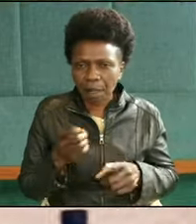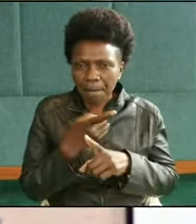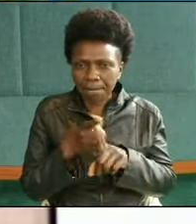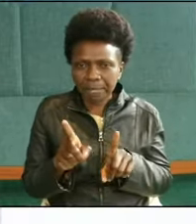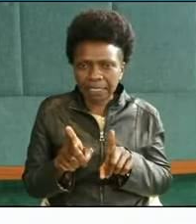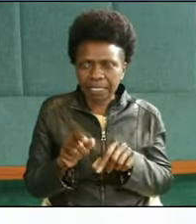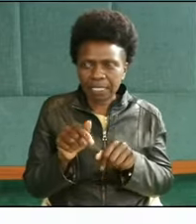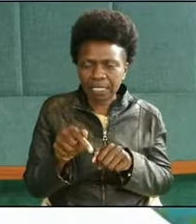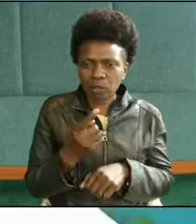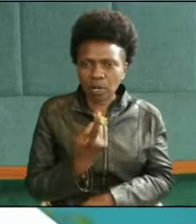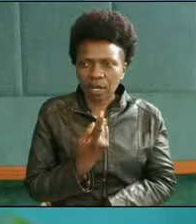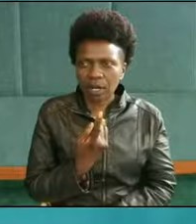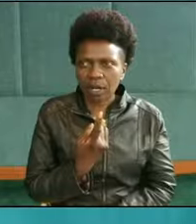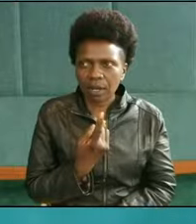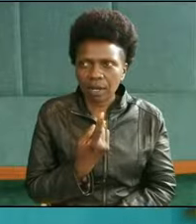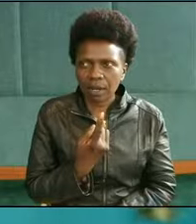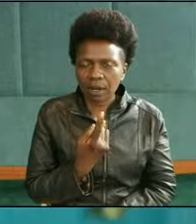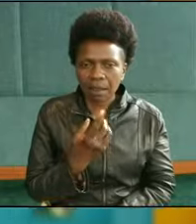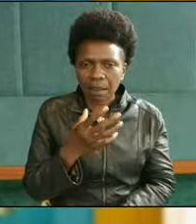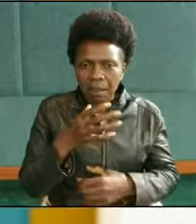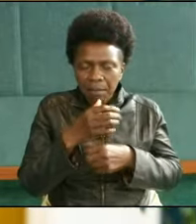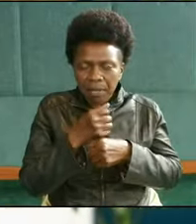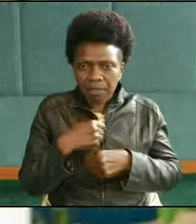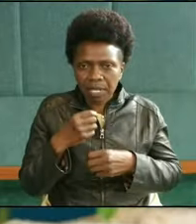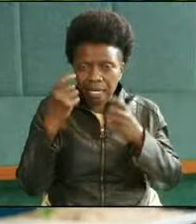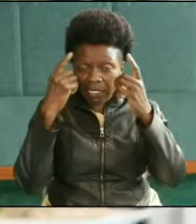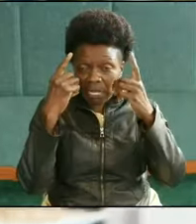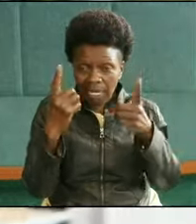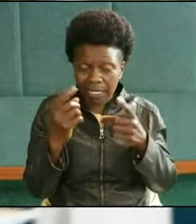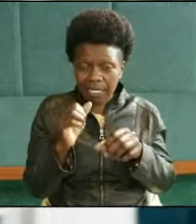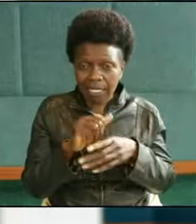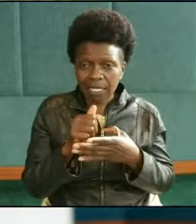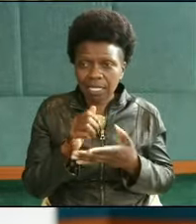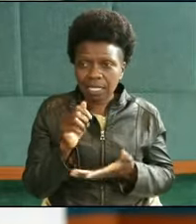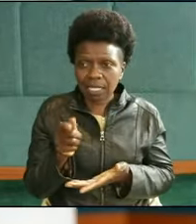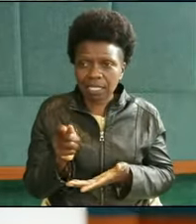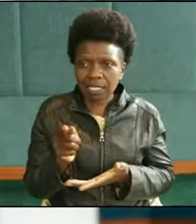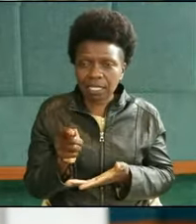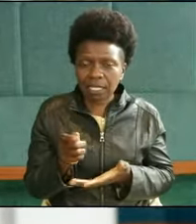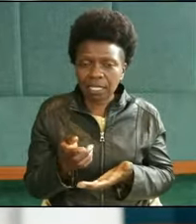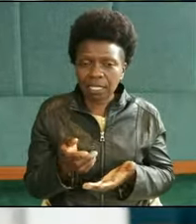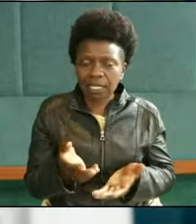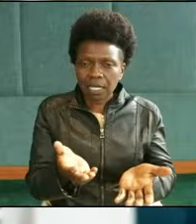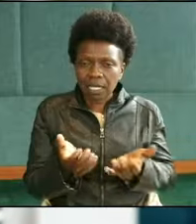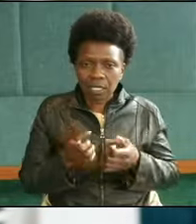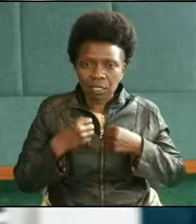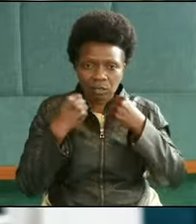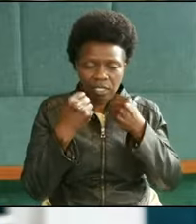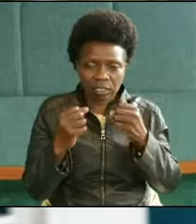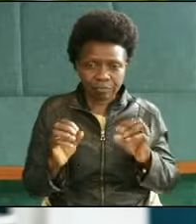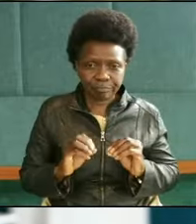But this one makes me understand that this one doesn't need strength.